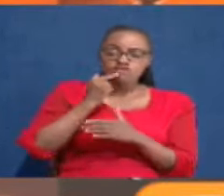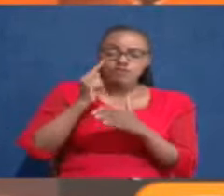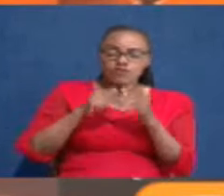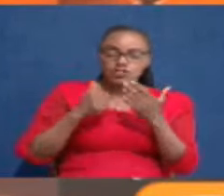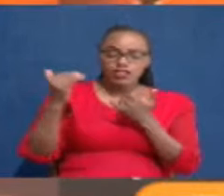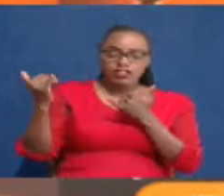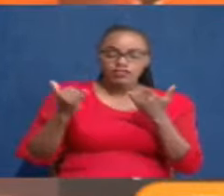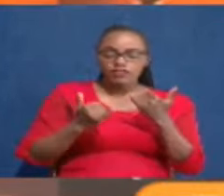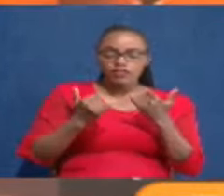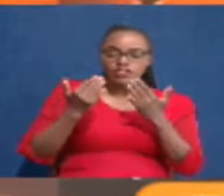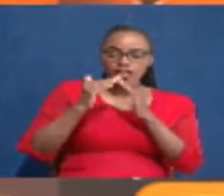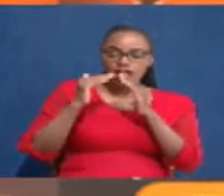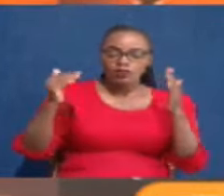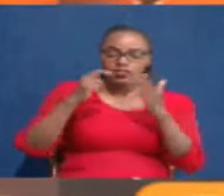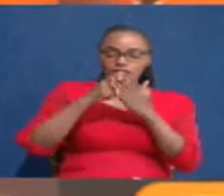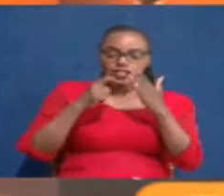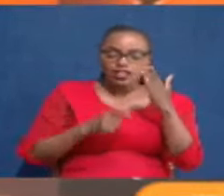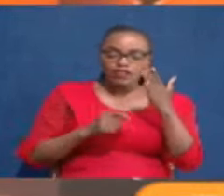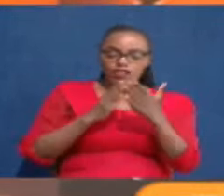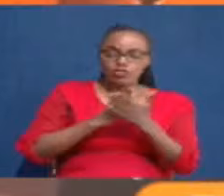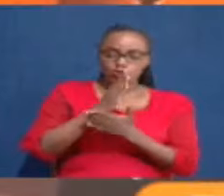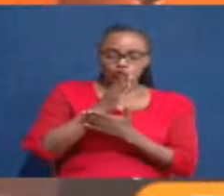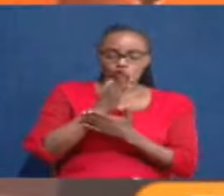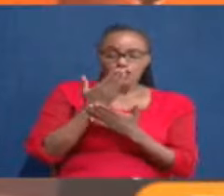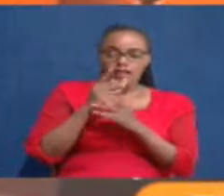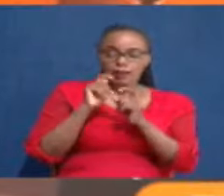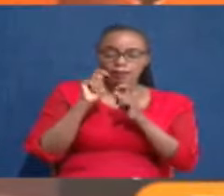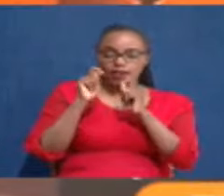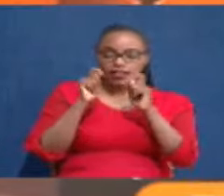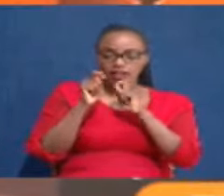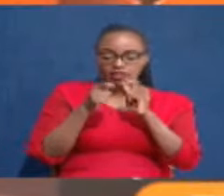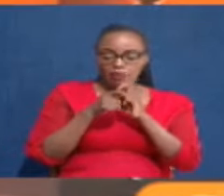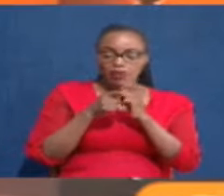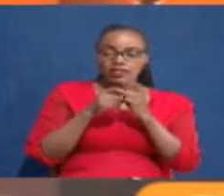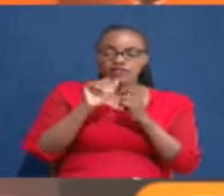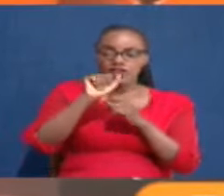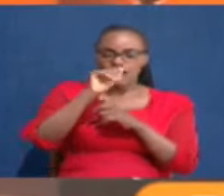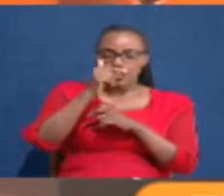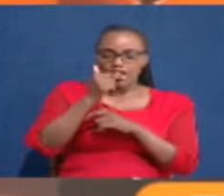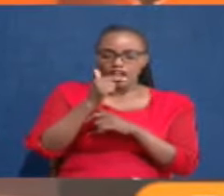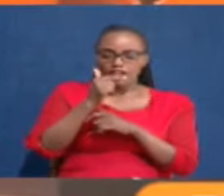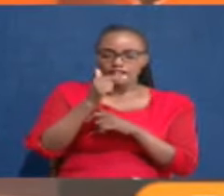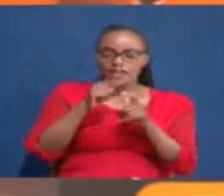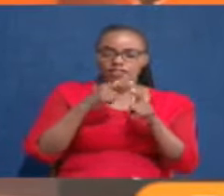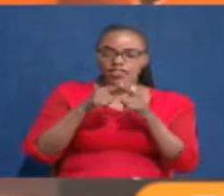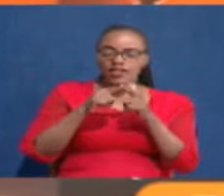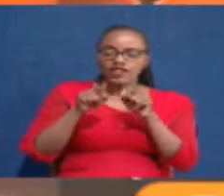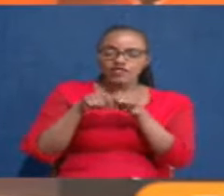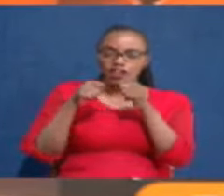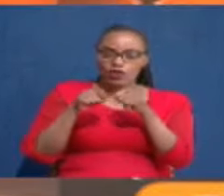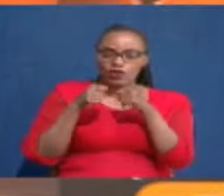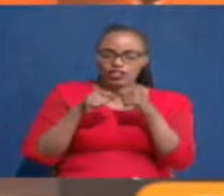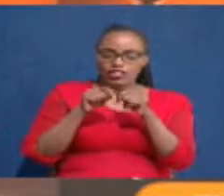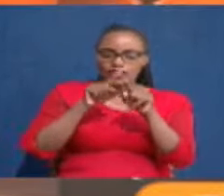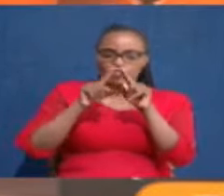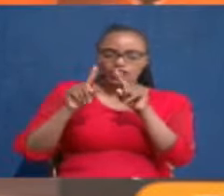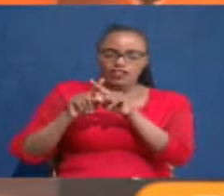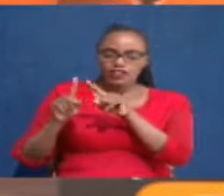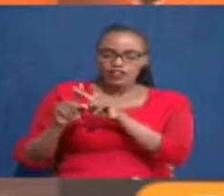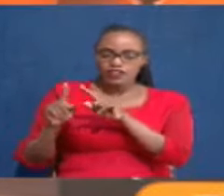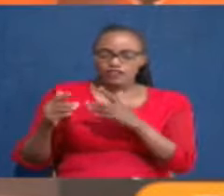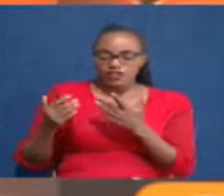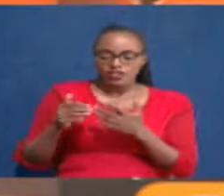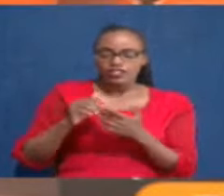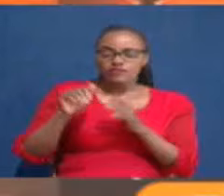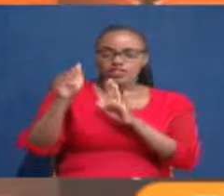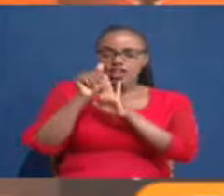the housing levy through an amendment of the Finance Act of 2023 violated various articles of